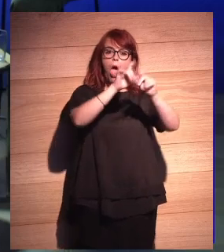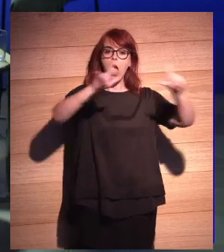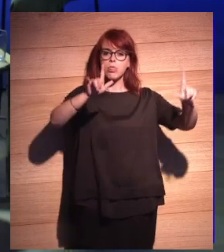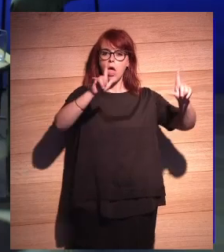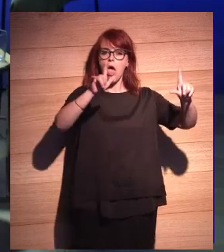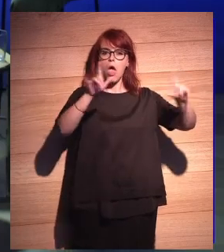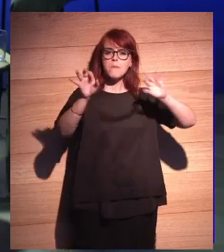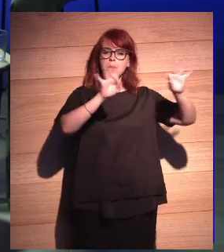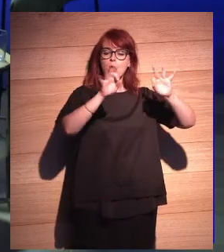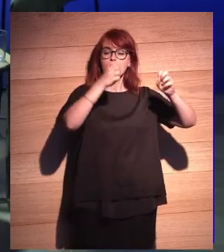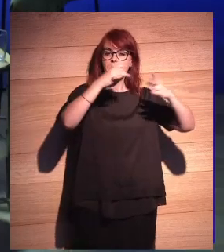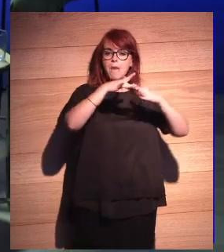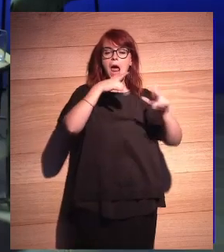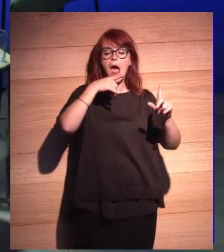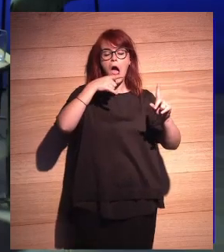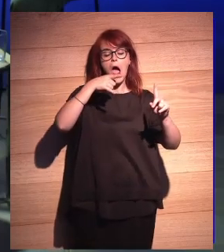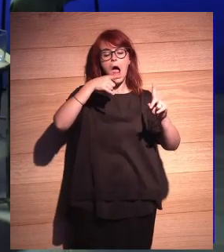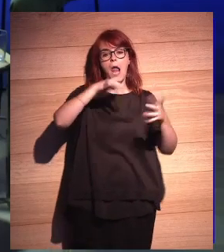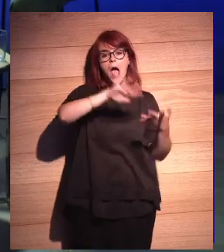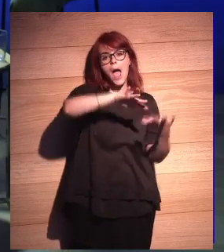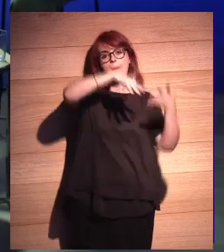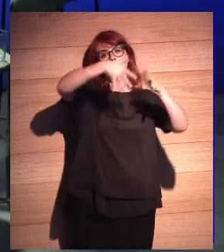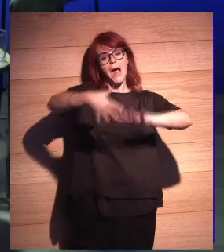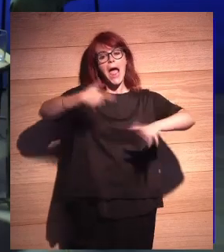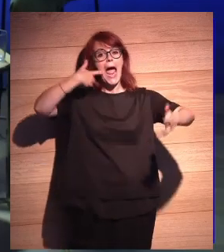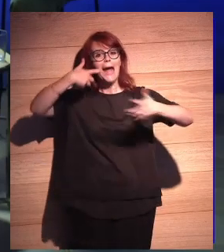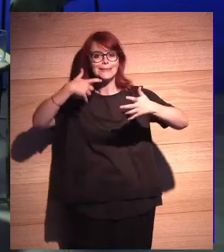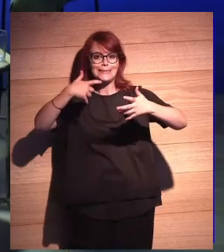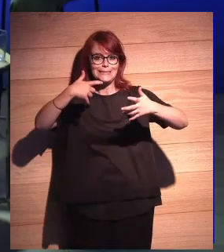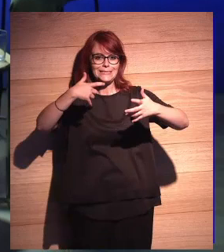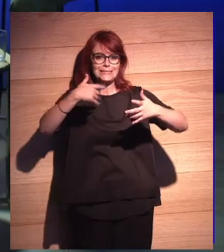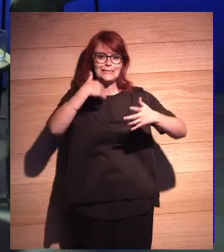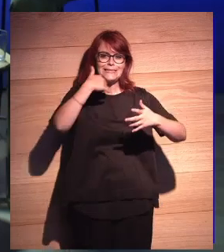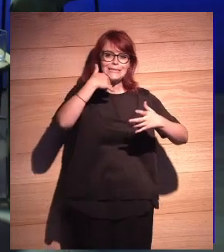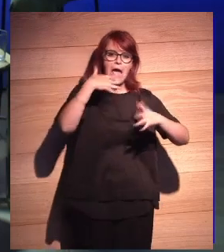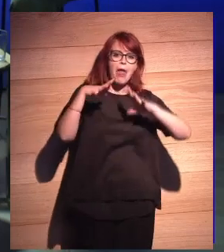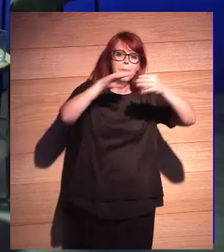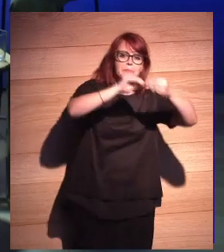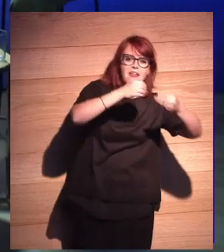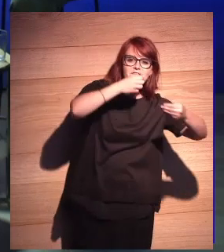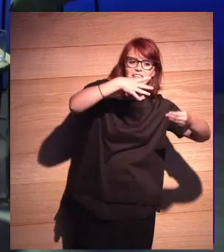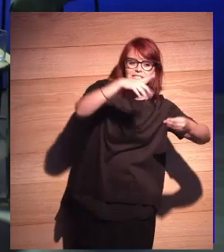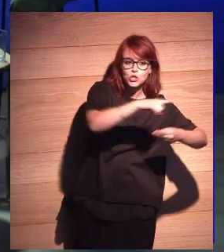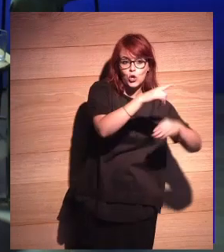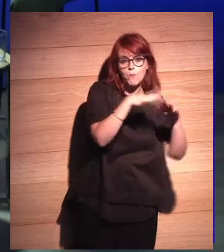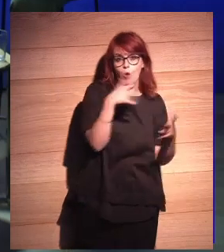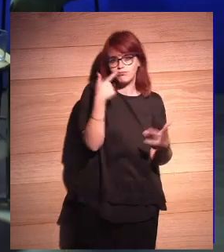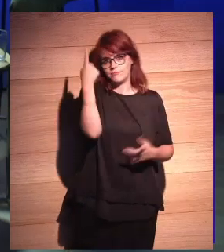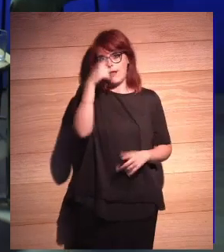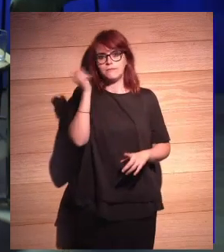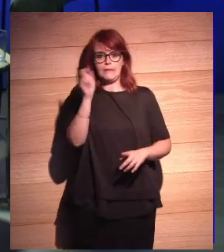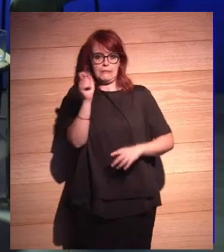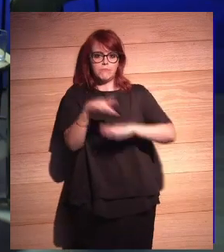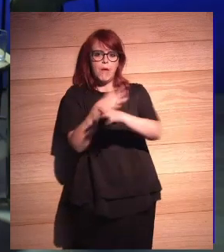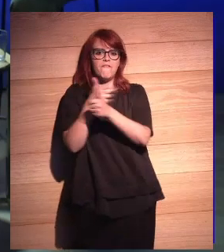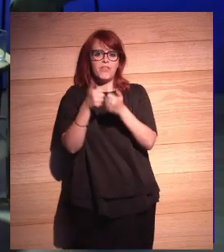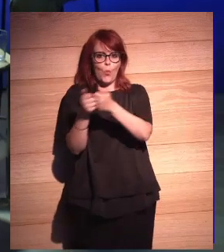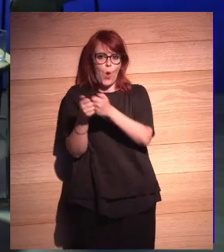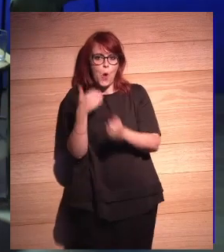Do you think that the new generations are ready to appreciate art and go and use the